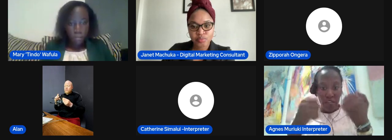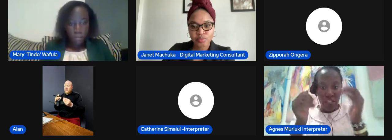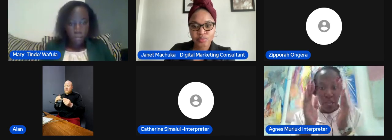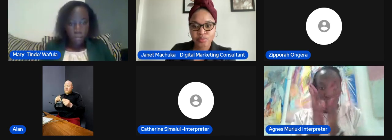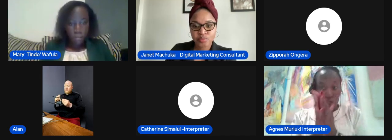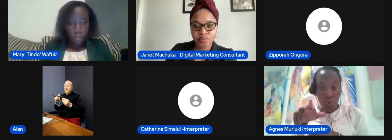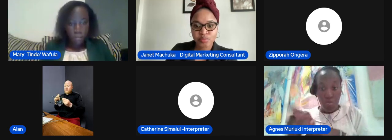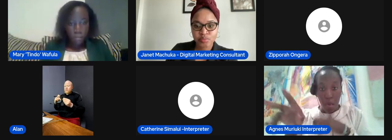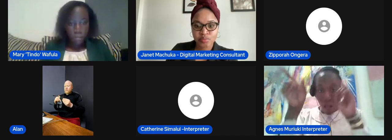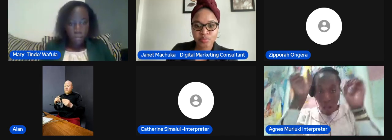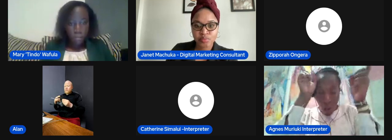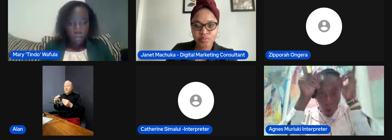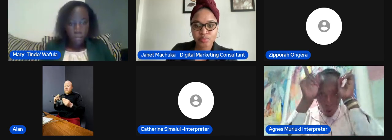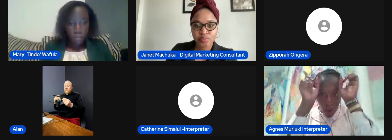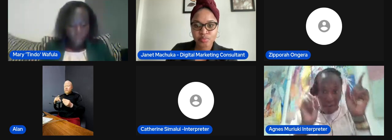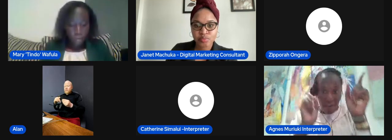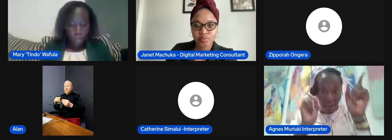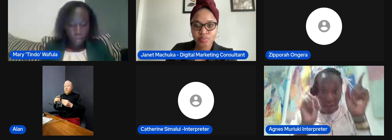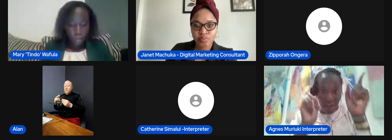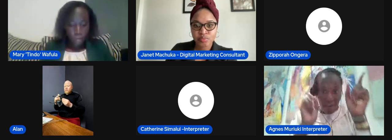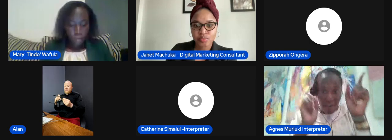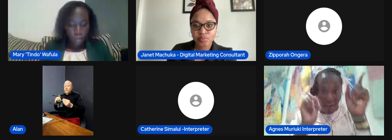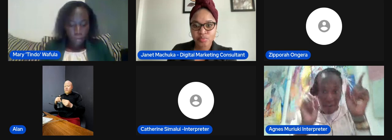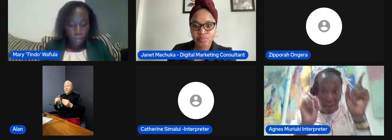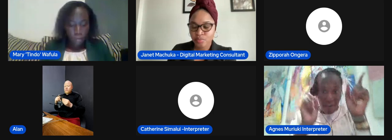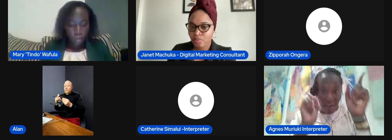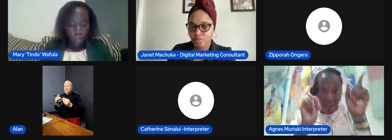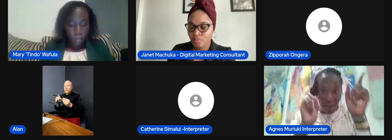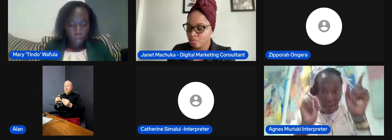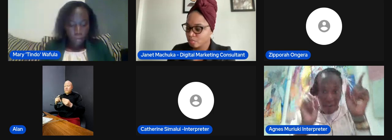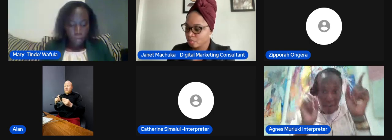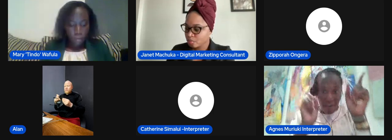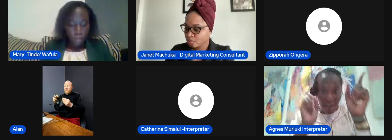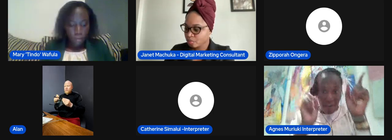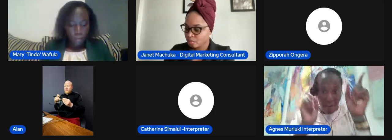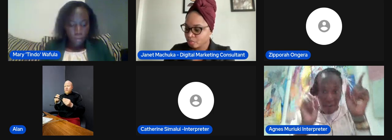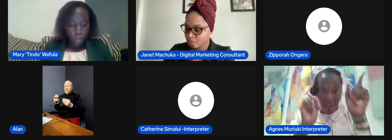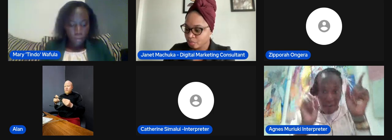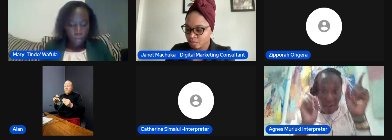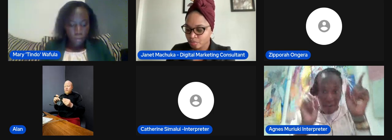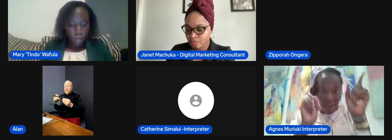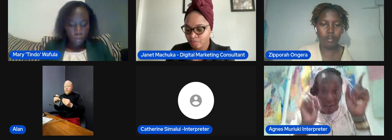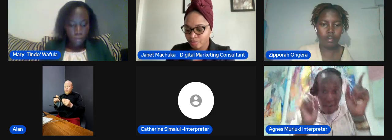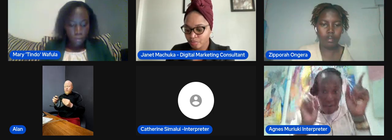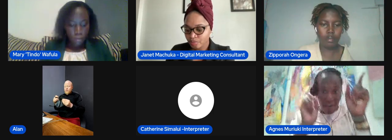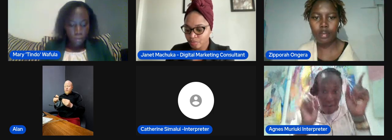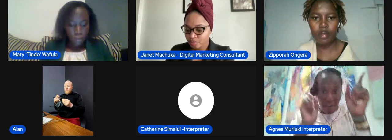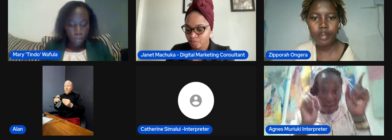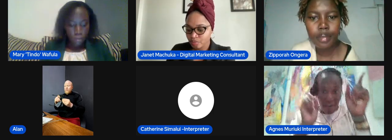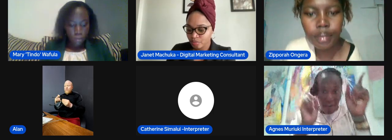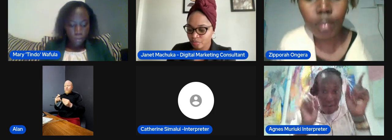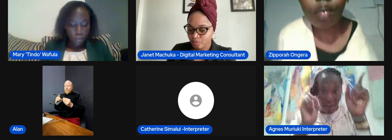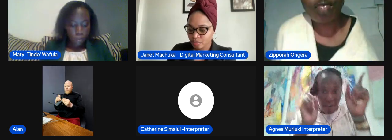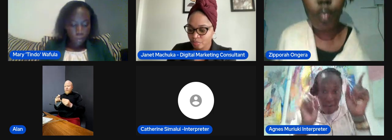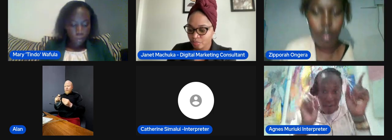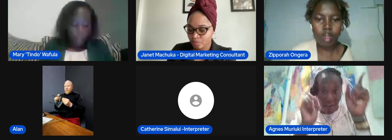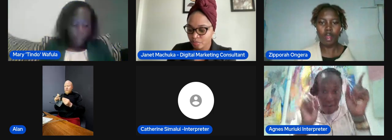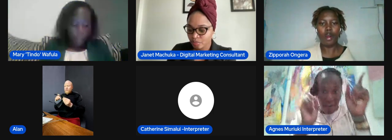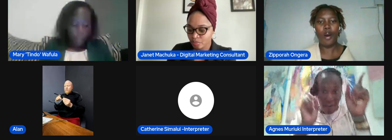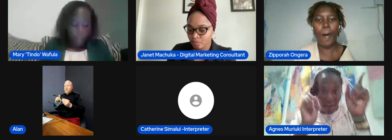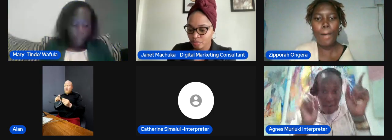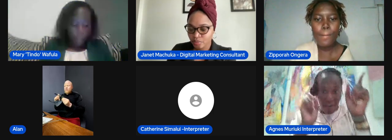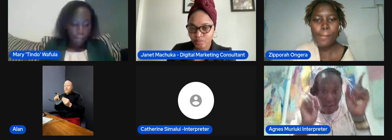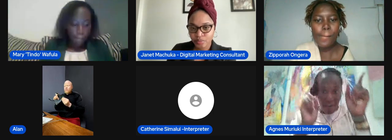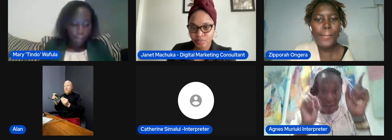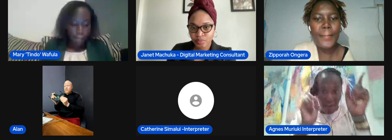so I will just go ahead. My name is Joyce Muguru, and I work with United Disabled Persons of Kenya,